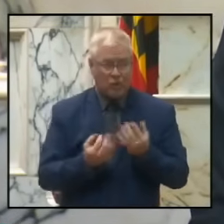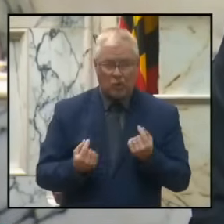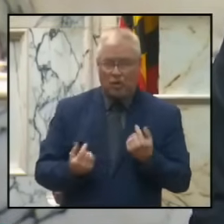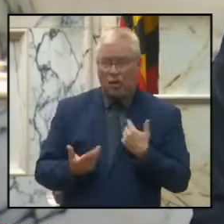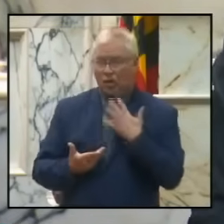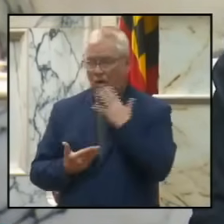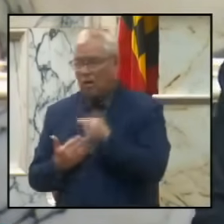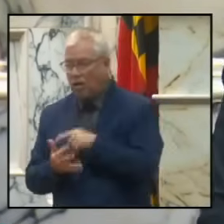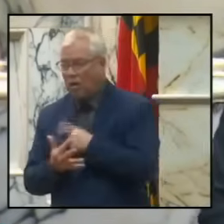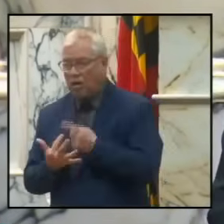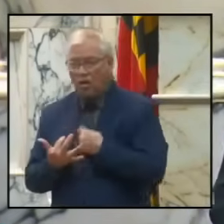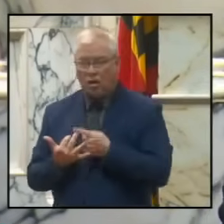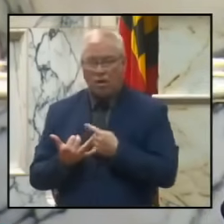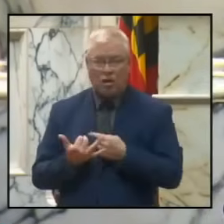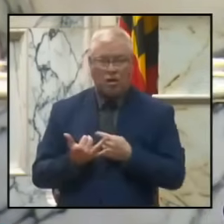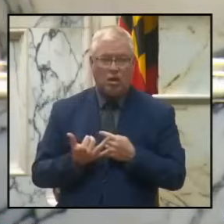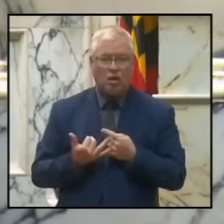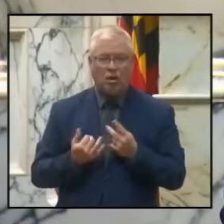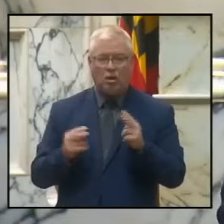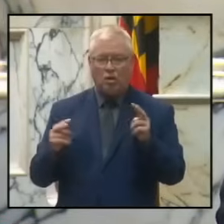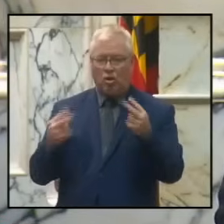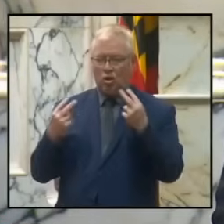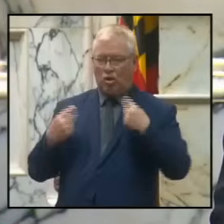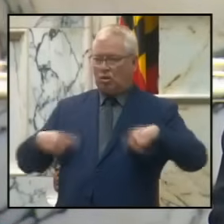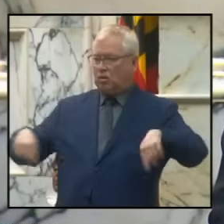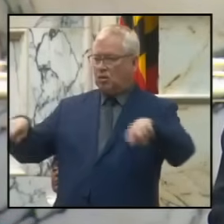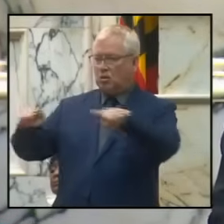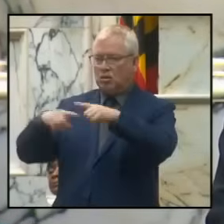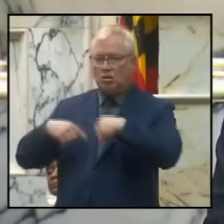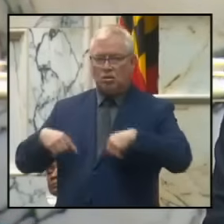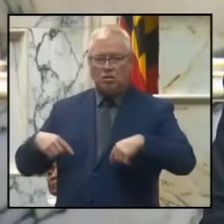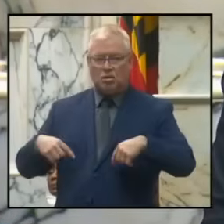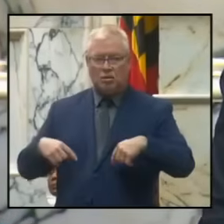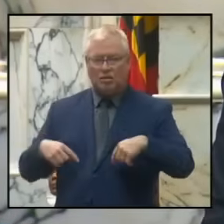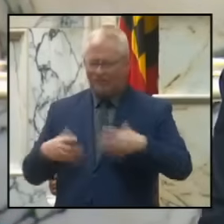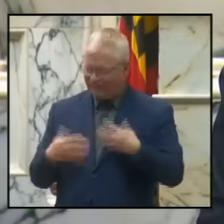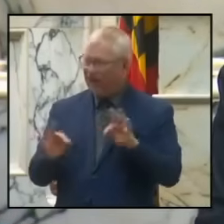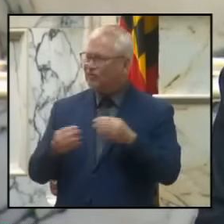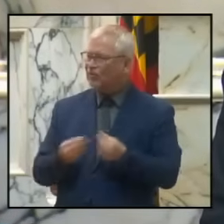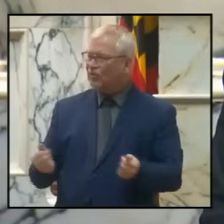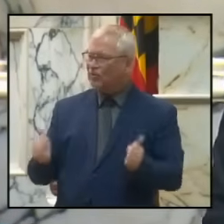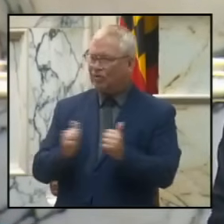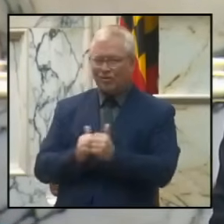They're looking to us to provide the solutions, to know they're going to be okay.